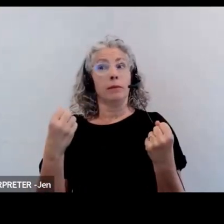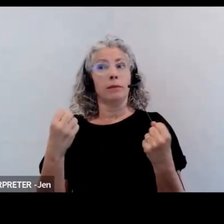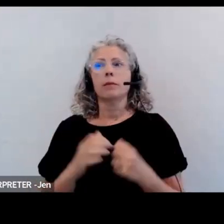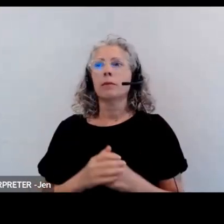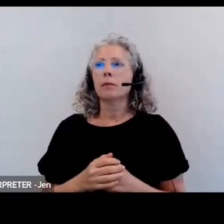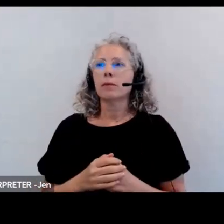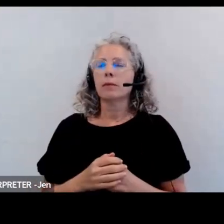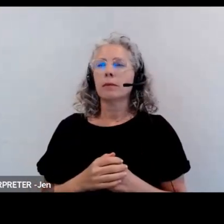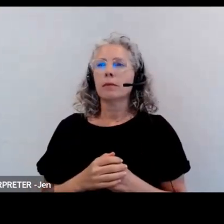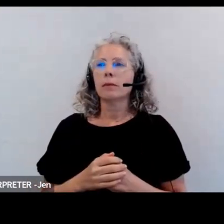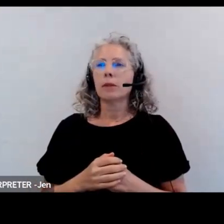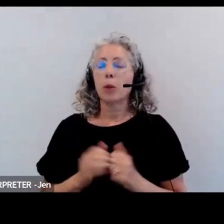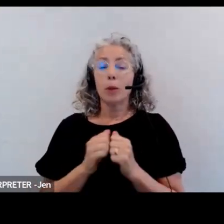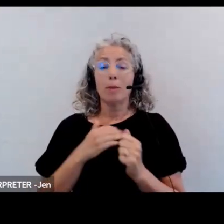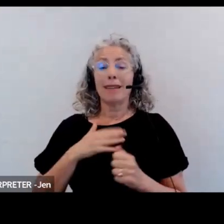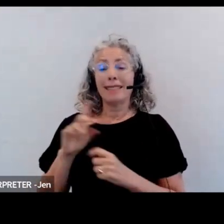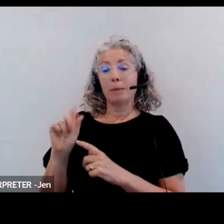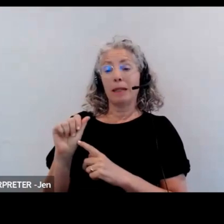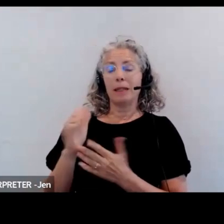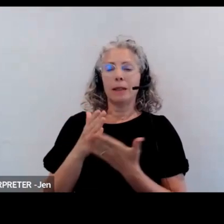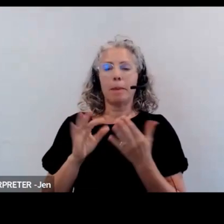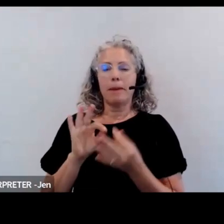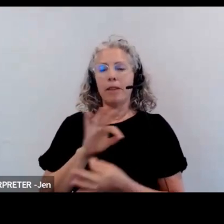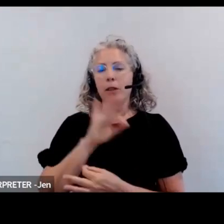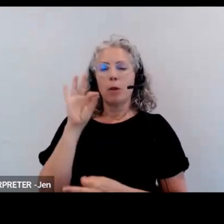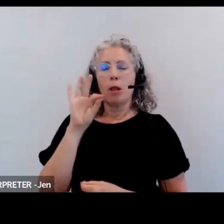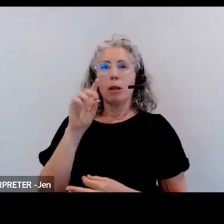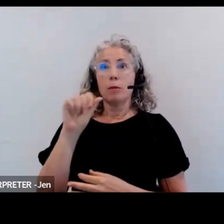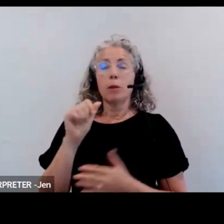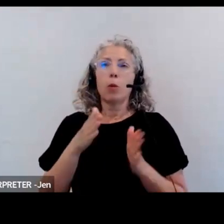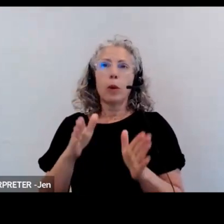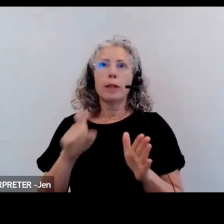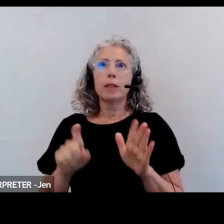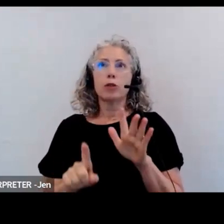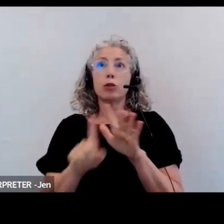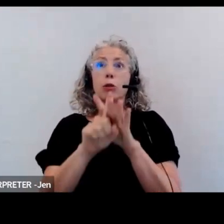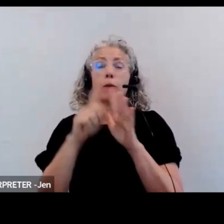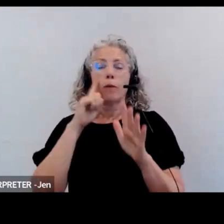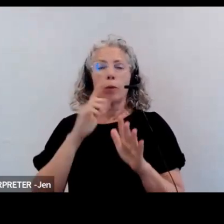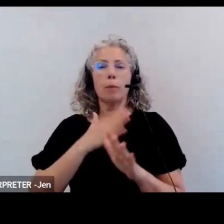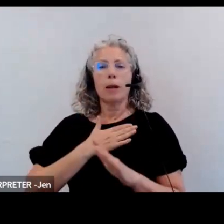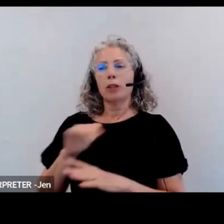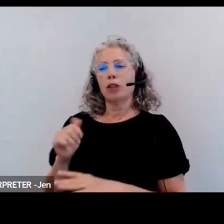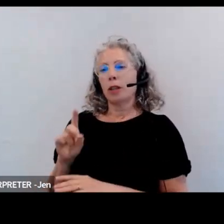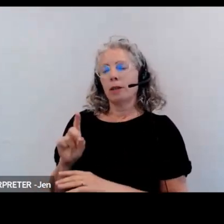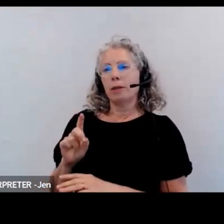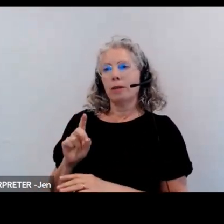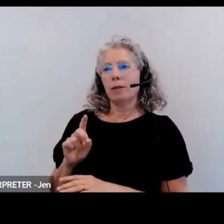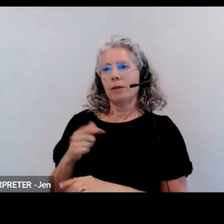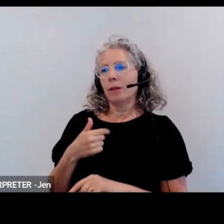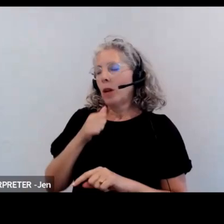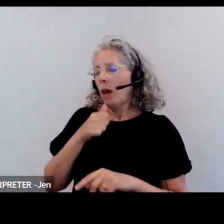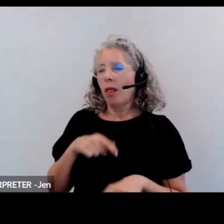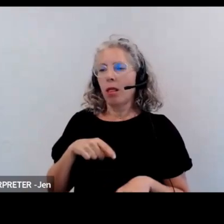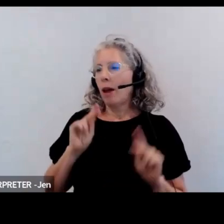my disability, some invisible or ways that I needed to show up for my child, I wasn't allowed,